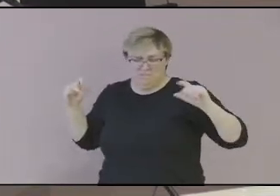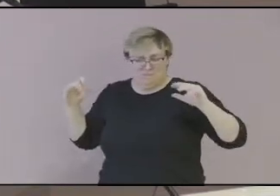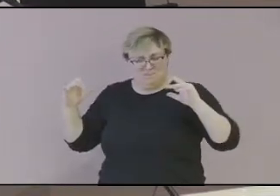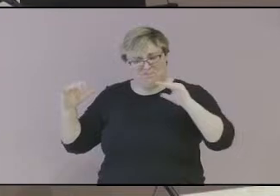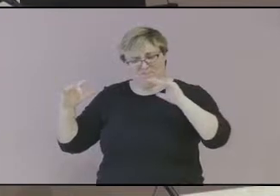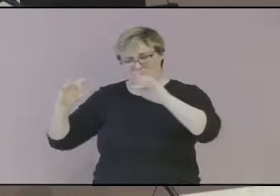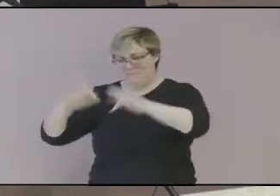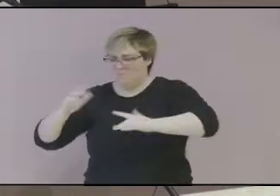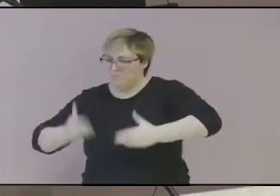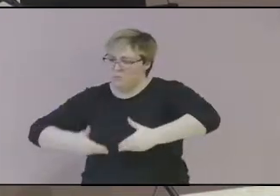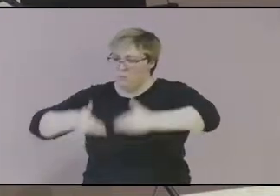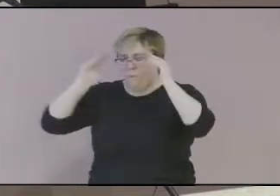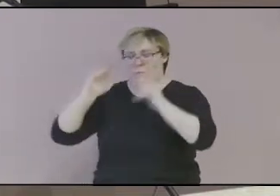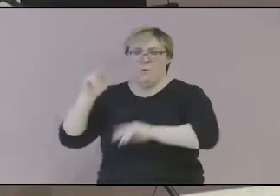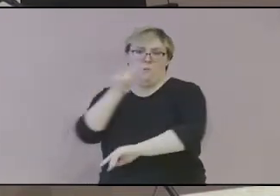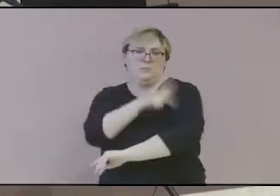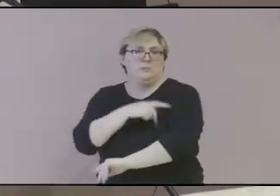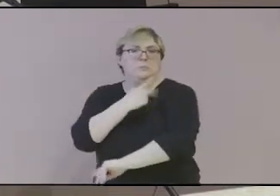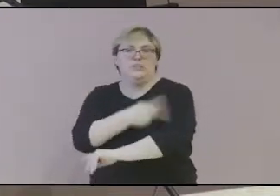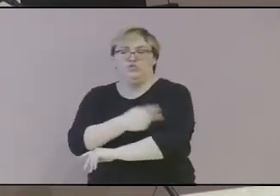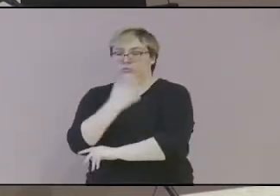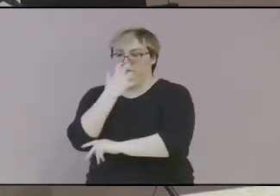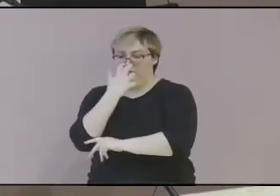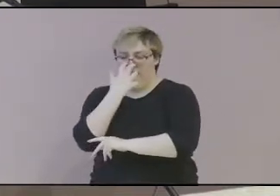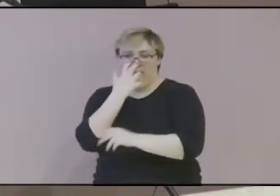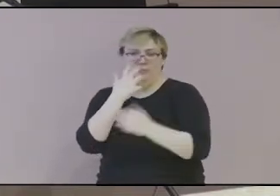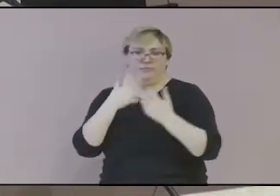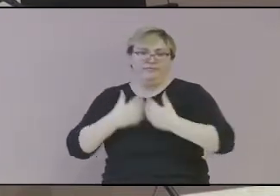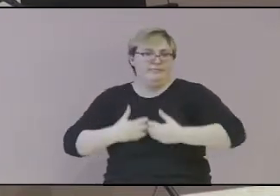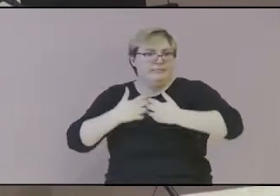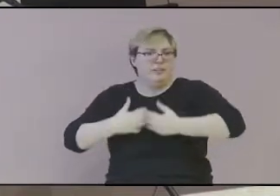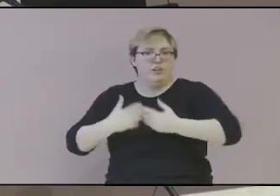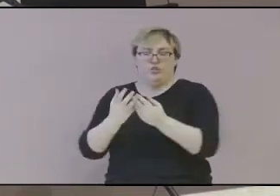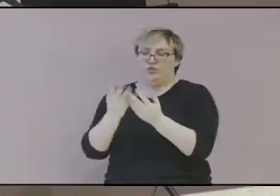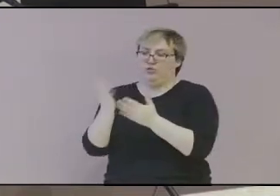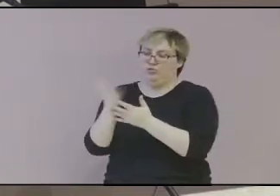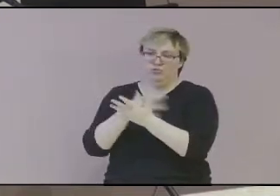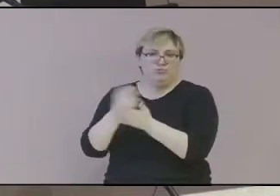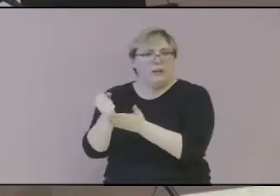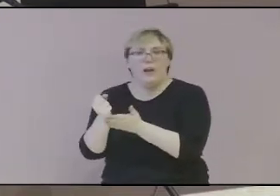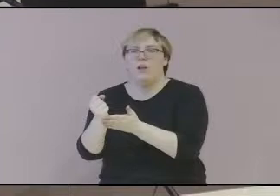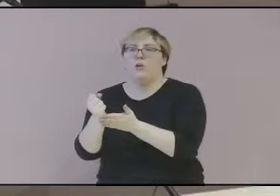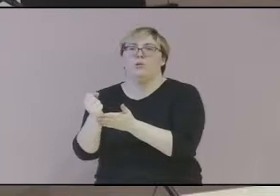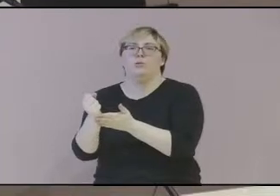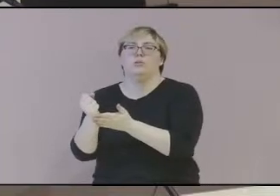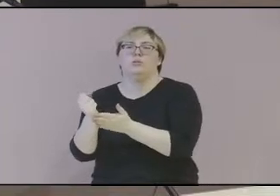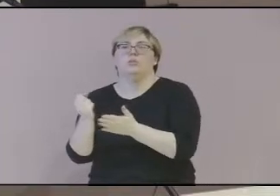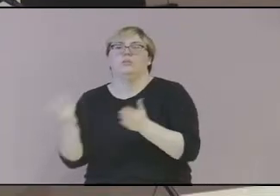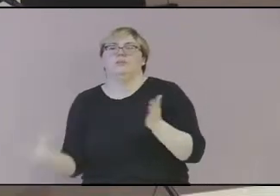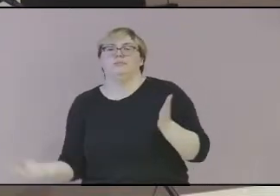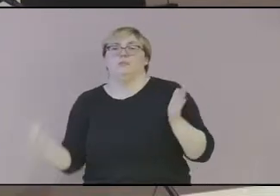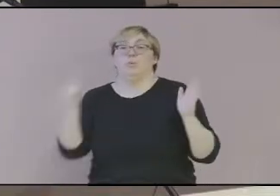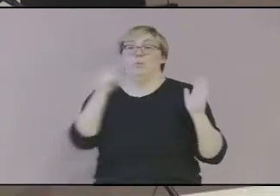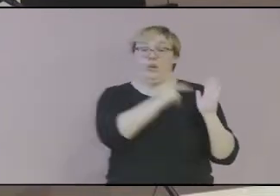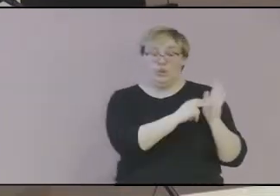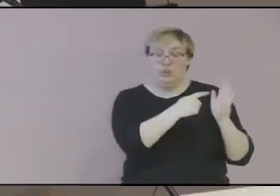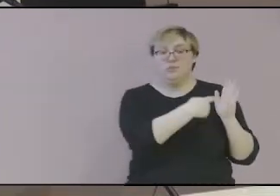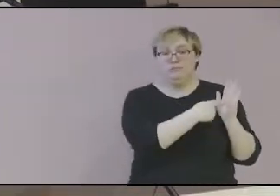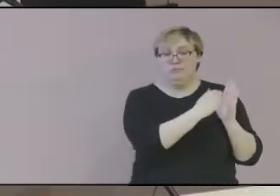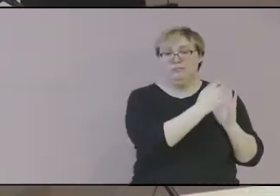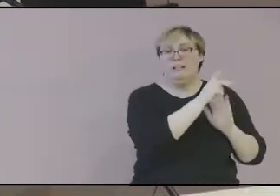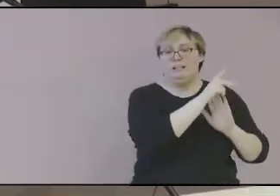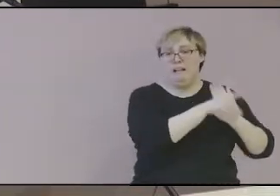any kind, and we implemented step 1 exclusion criteria of the New York State ventilator allocation